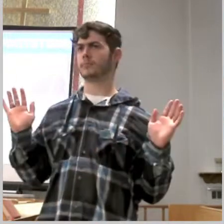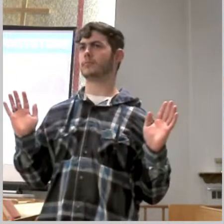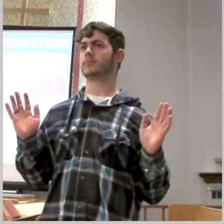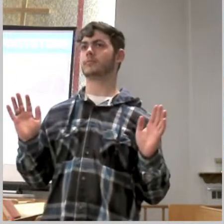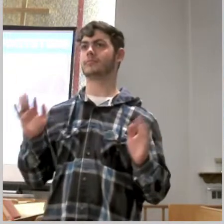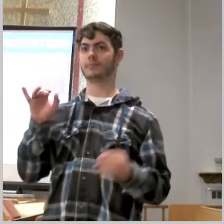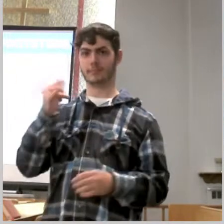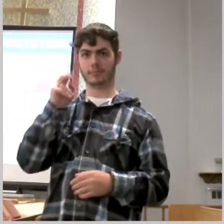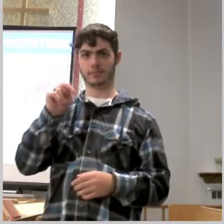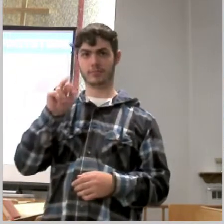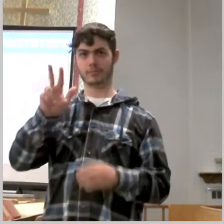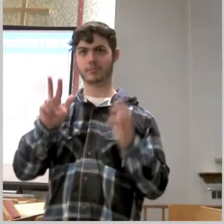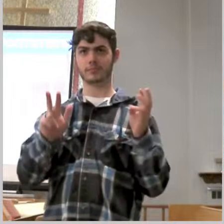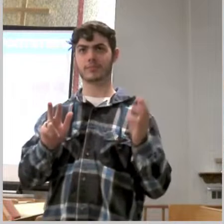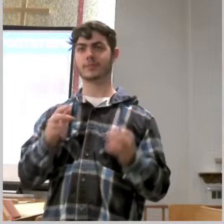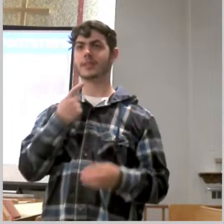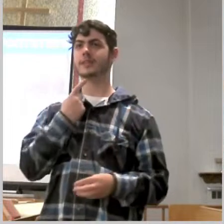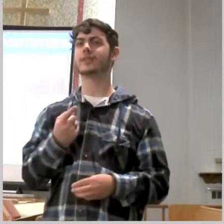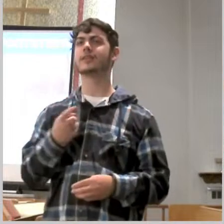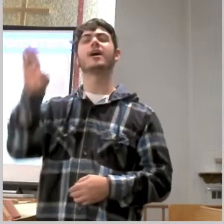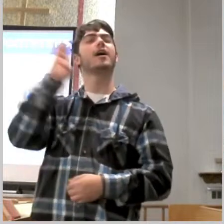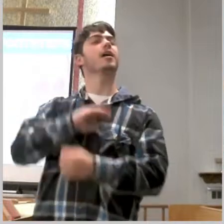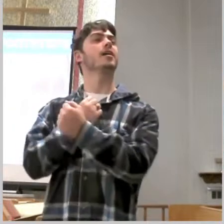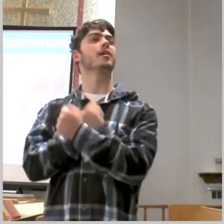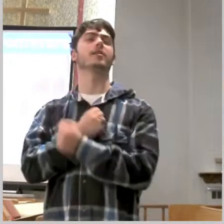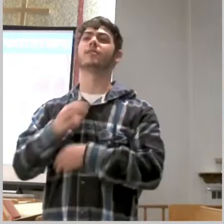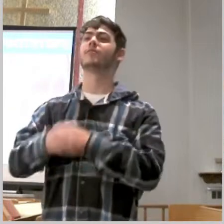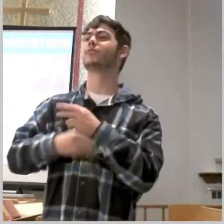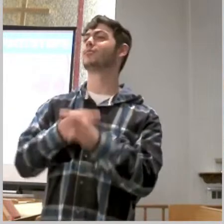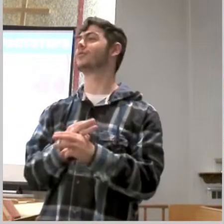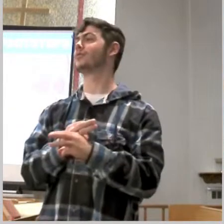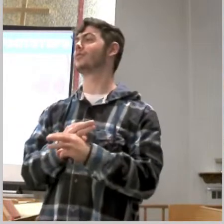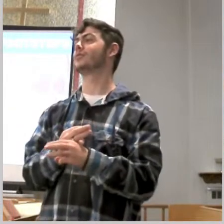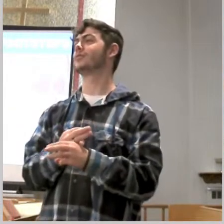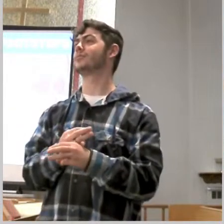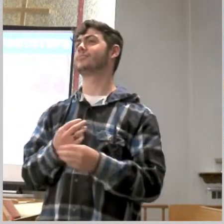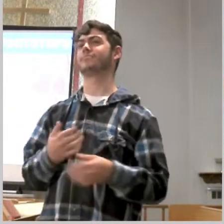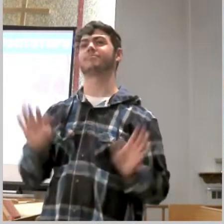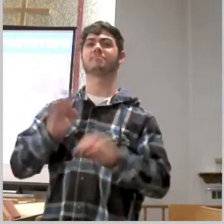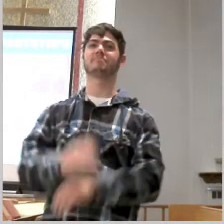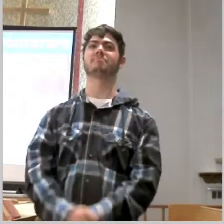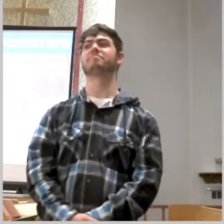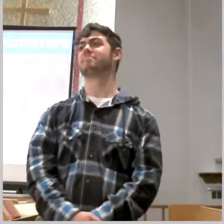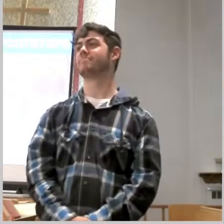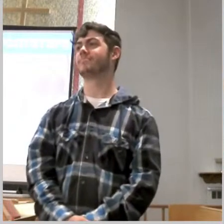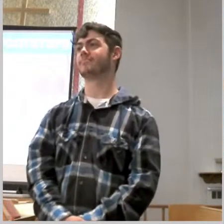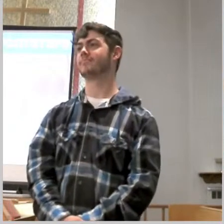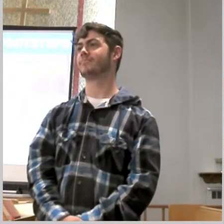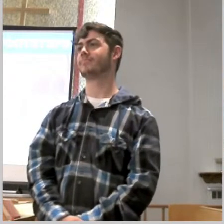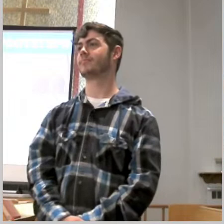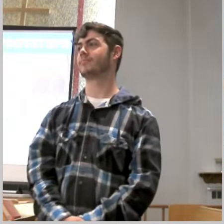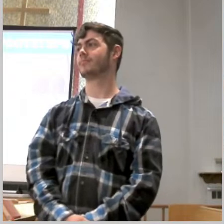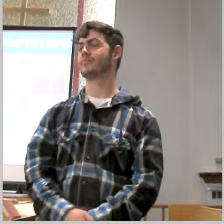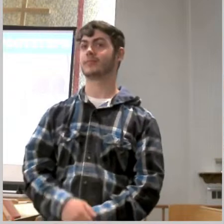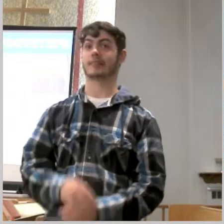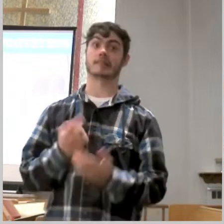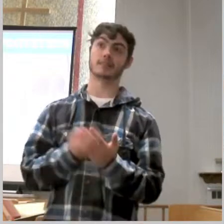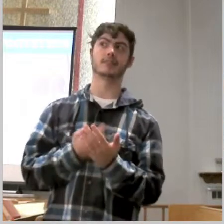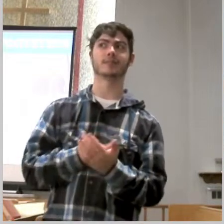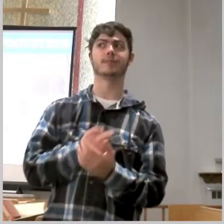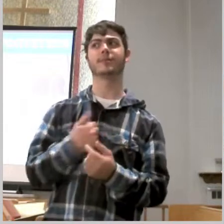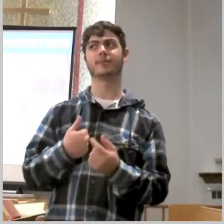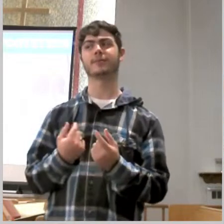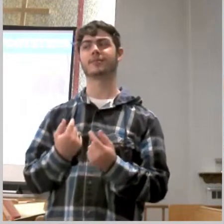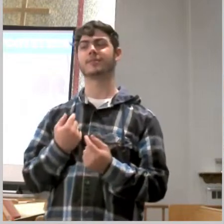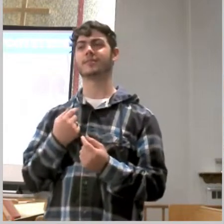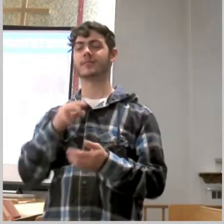John 3:16. For God so loved the world. And he just, oh. You know, and sometimes we do that, right?